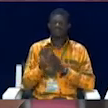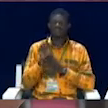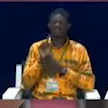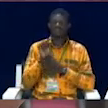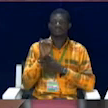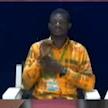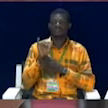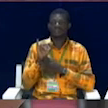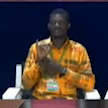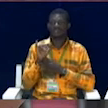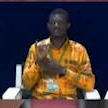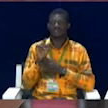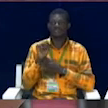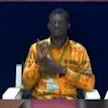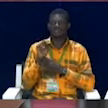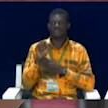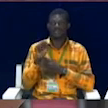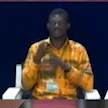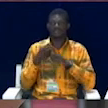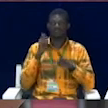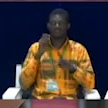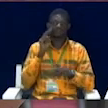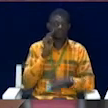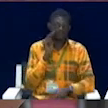Alagao from Nigeria.